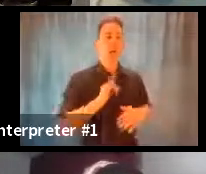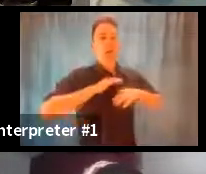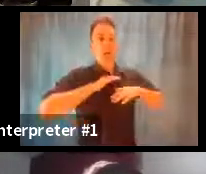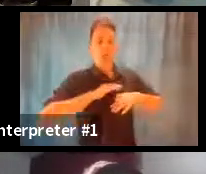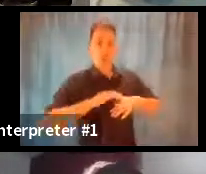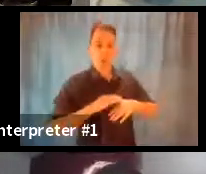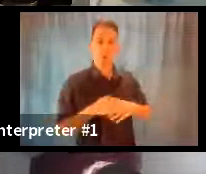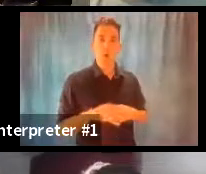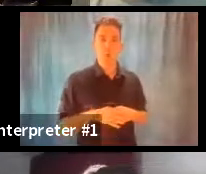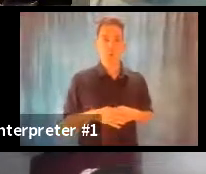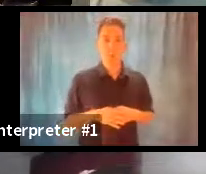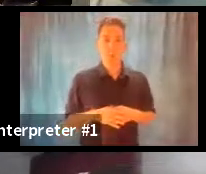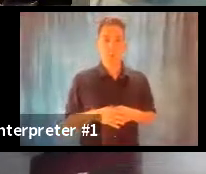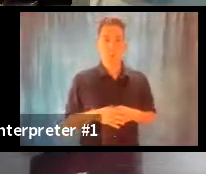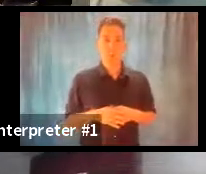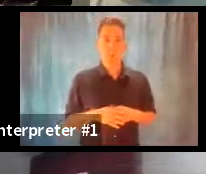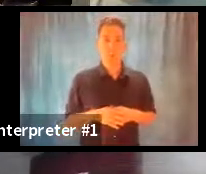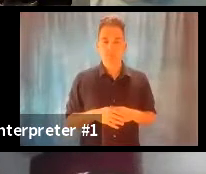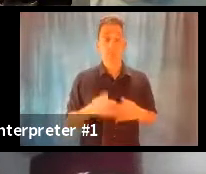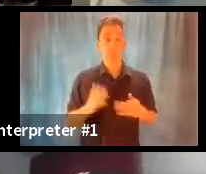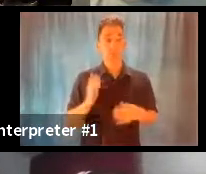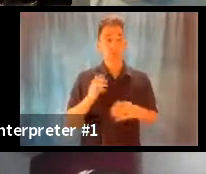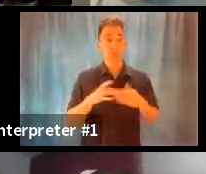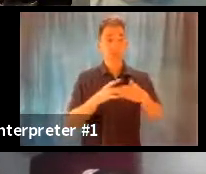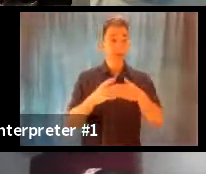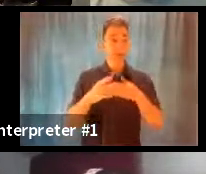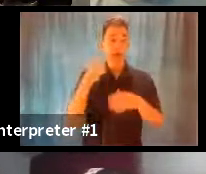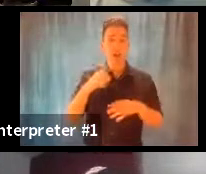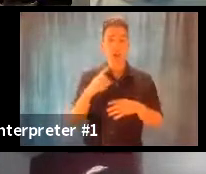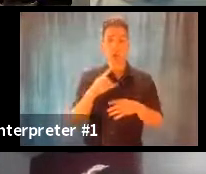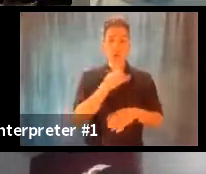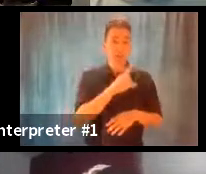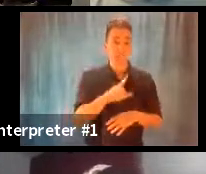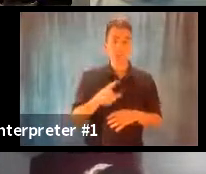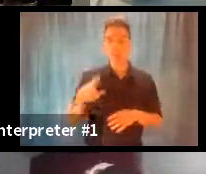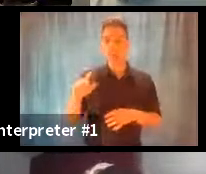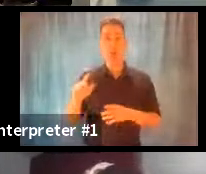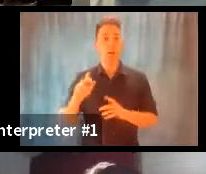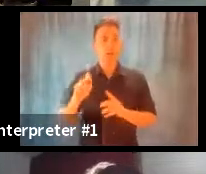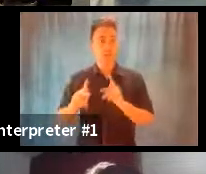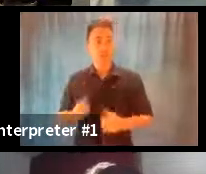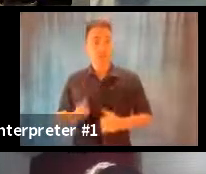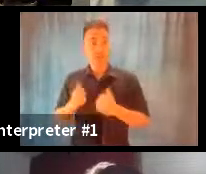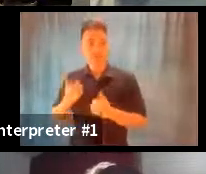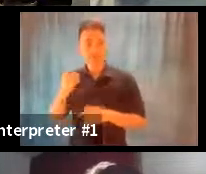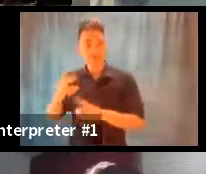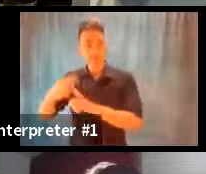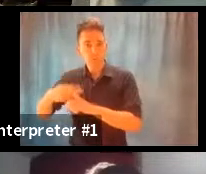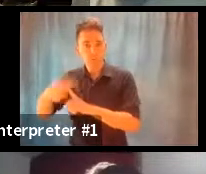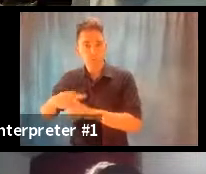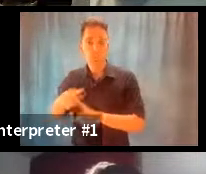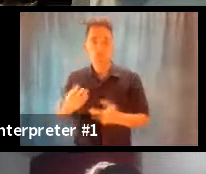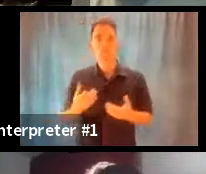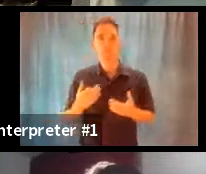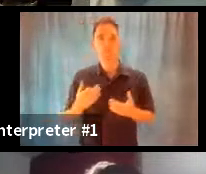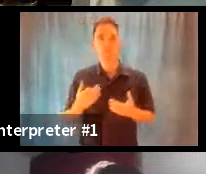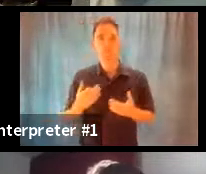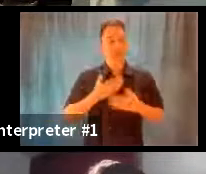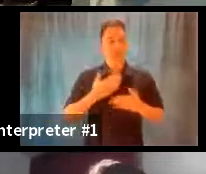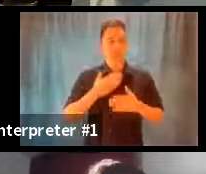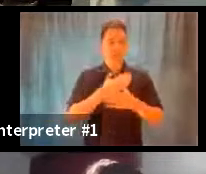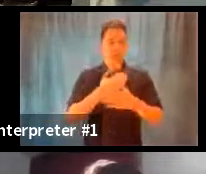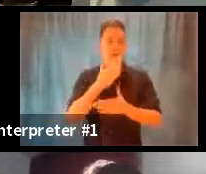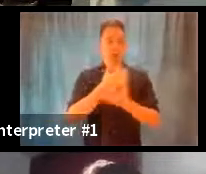been honored to act as guides for landlords and tenants on this journey, and I thank you for your time and for the opportunity to share some of what we've learned along the